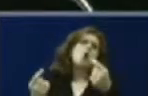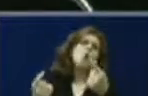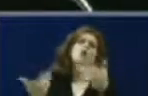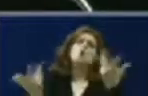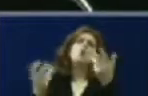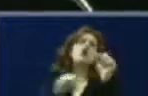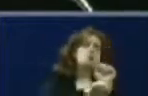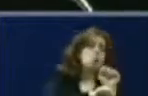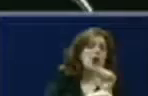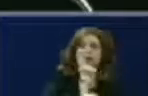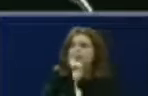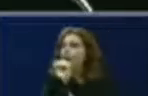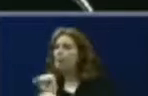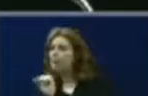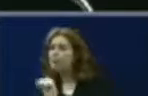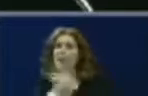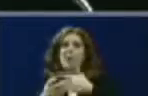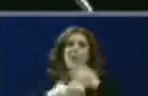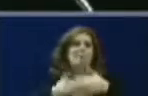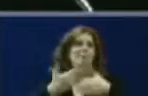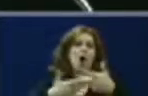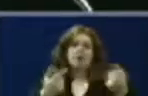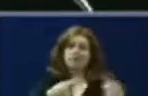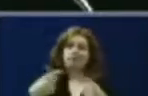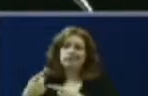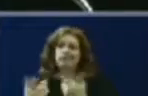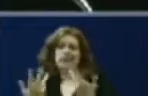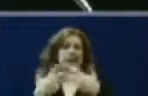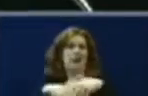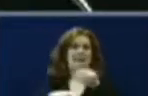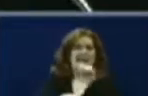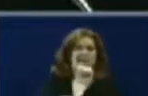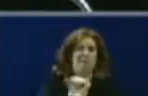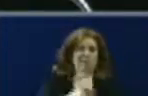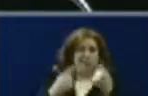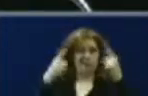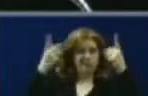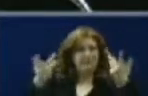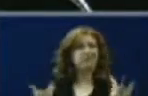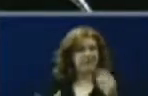working, what's not working, what progress is being made, and what's not working.